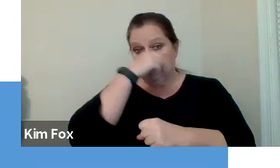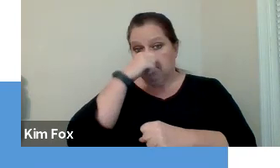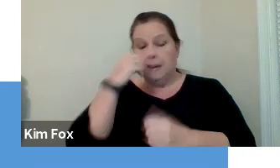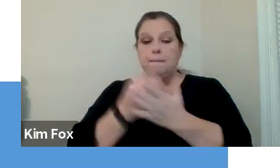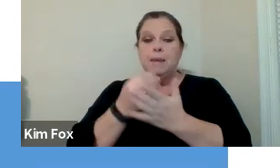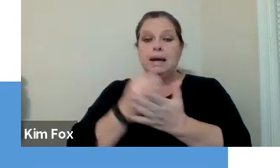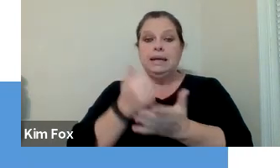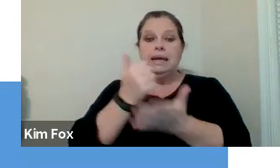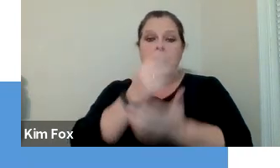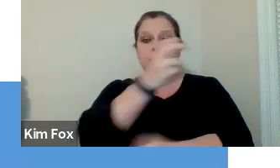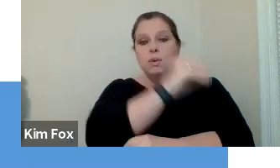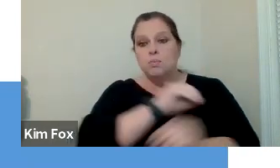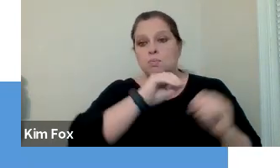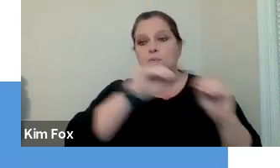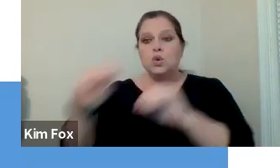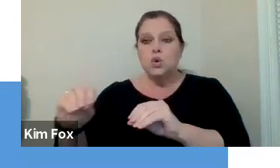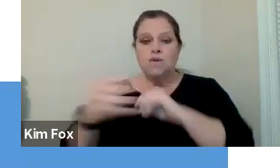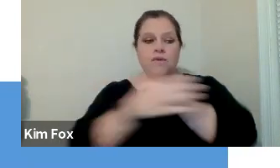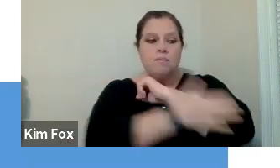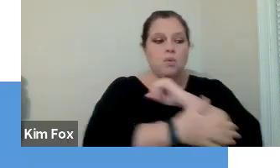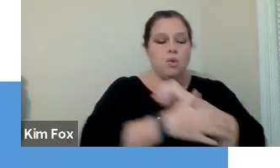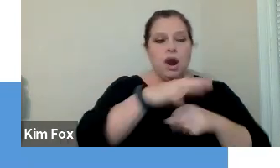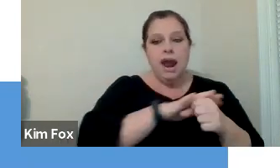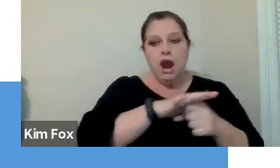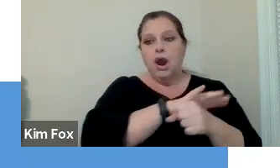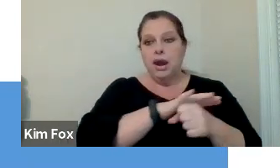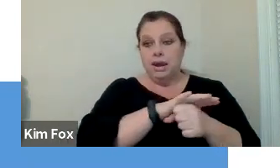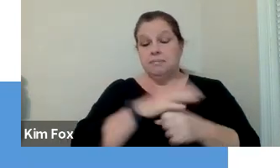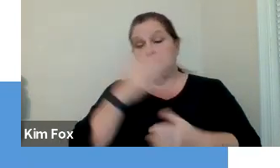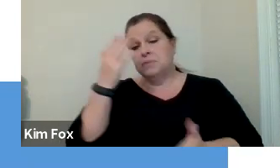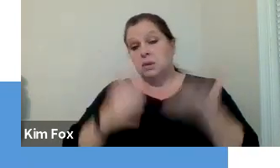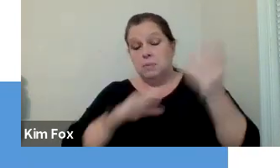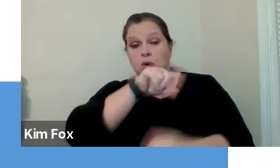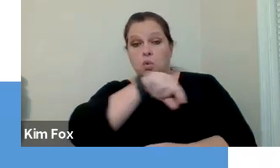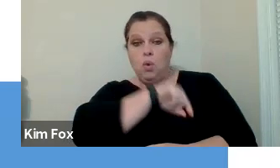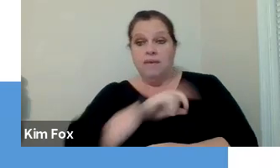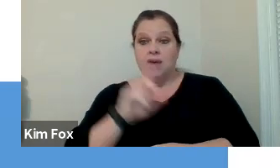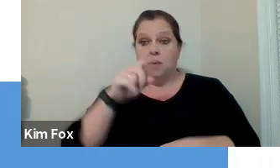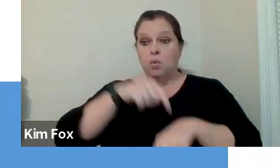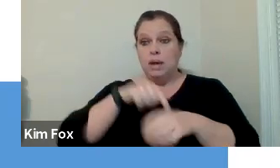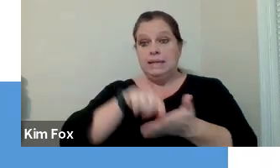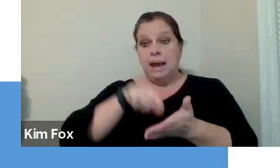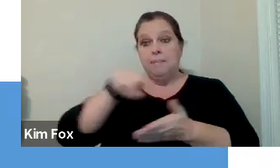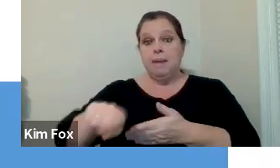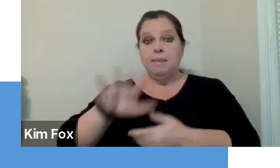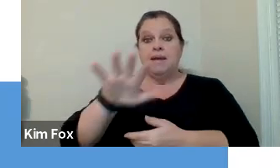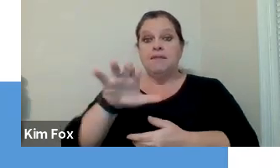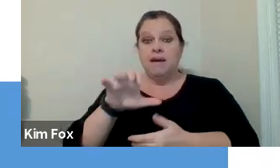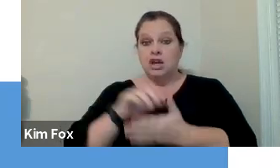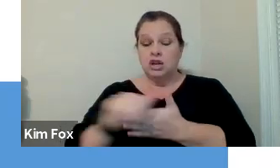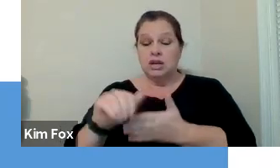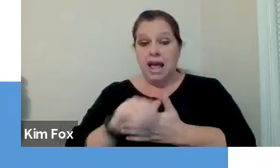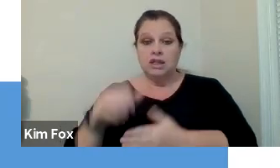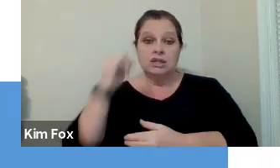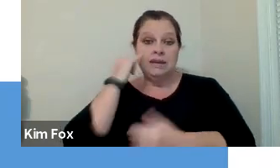you move from a rural area to go to school. You may qualify for this one-time payment of $500 if you